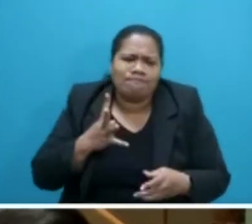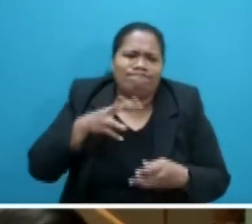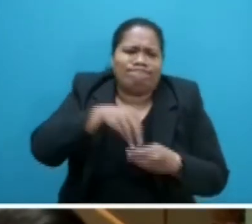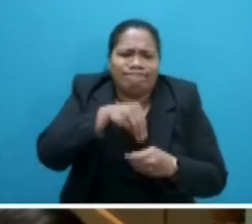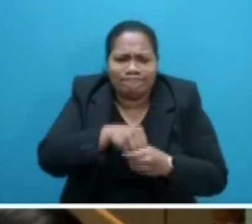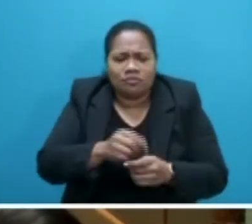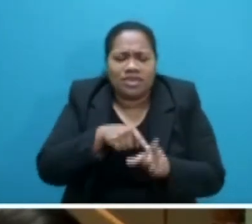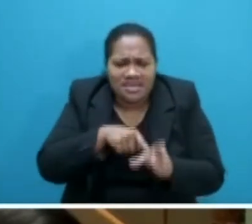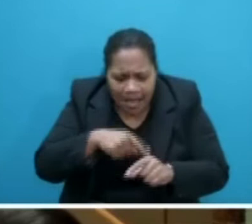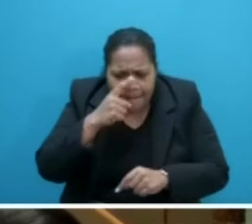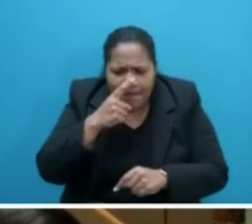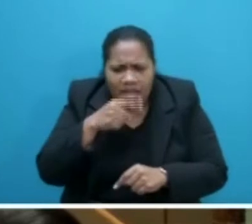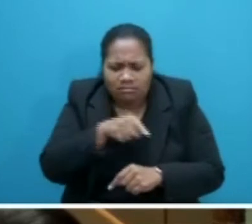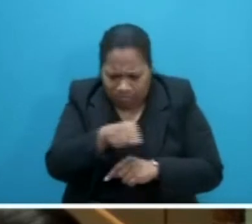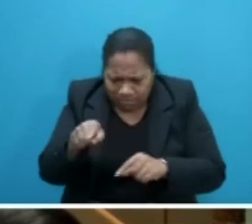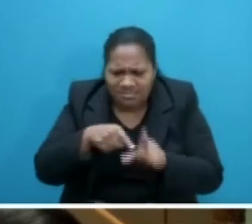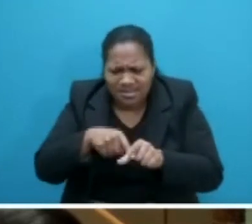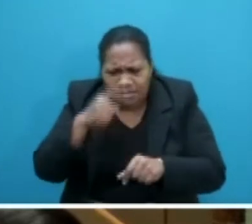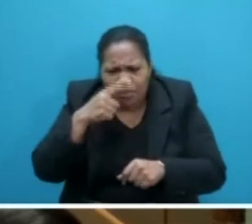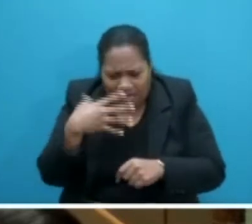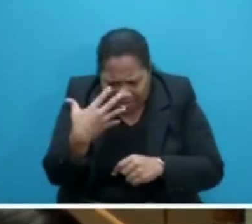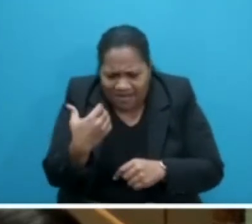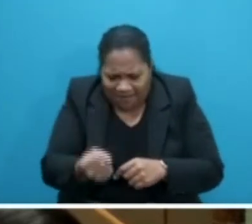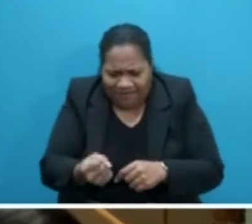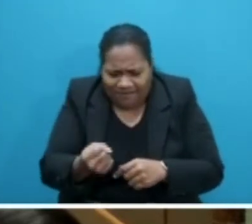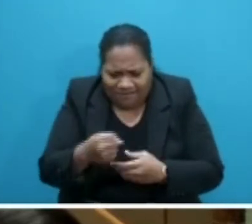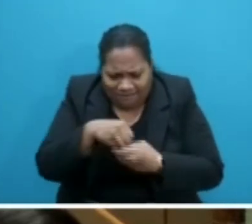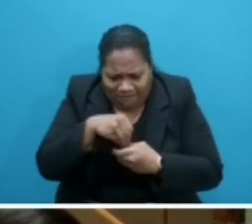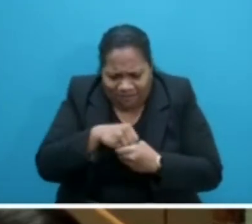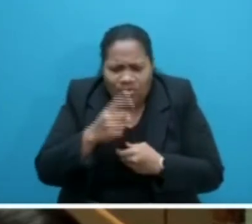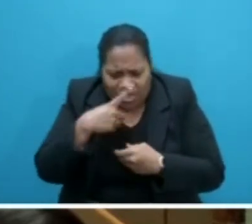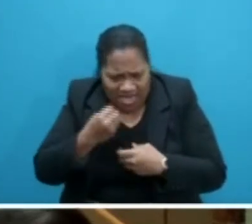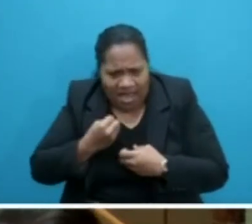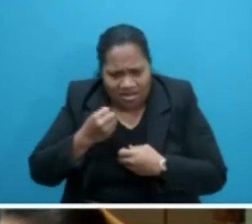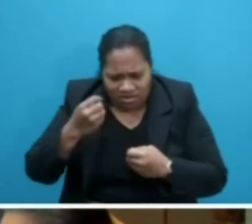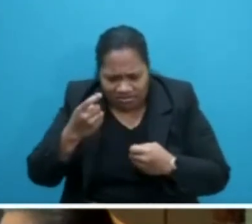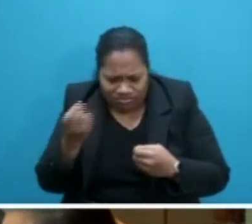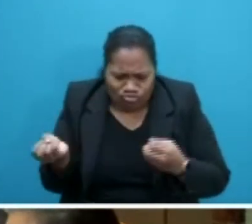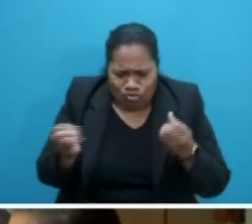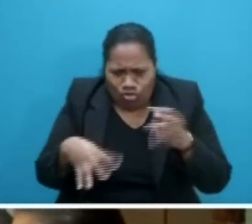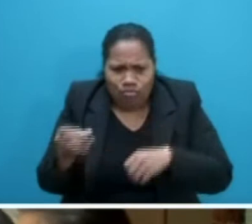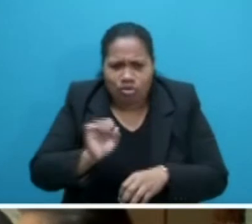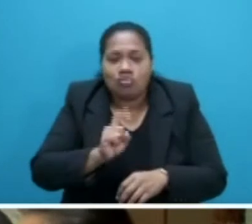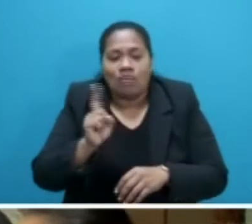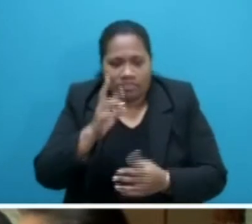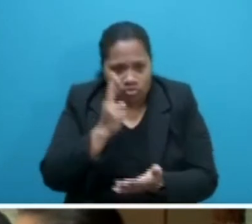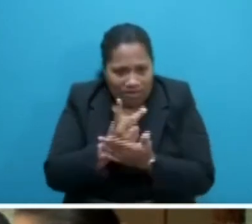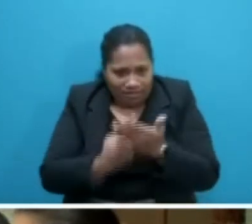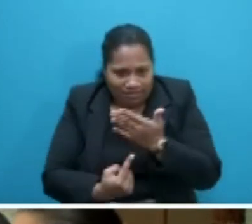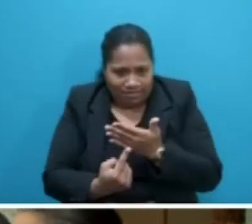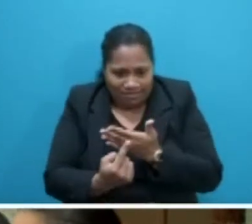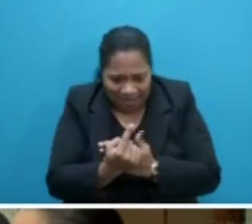they may actually stand a chance at tethering their contributions to the realities young Fijians live every day.